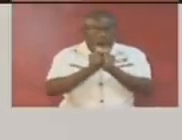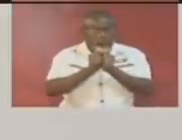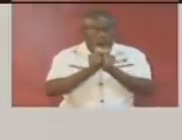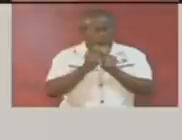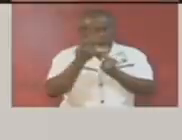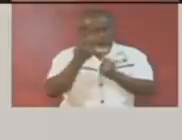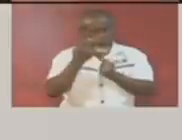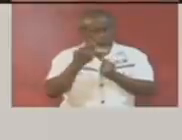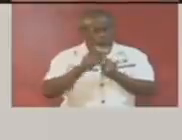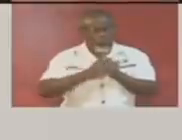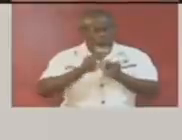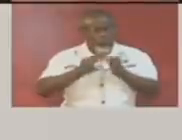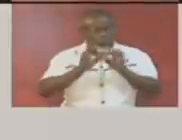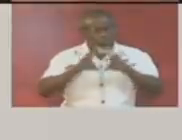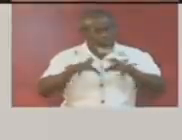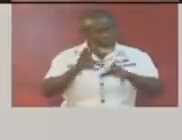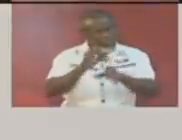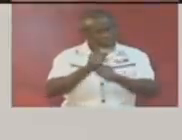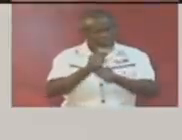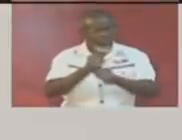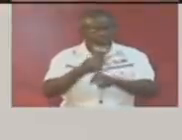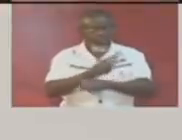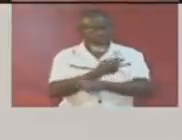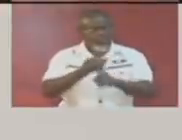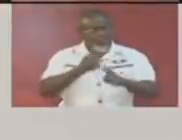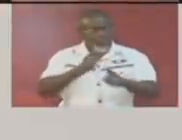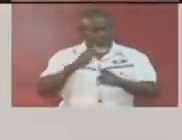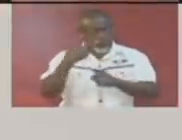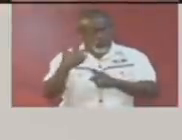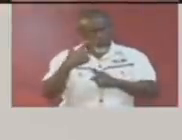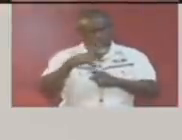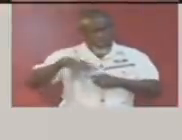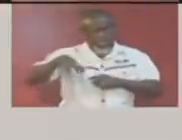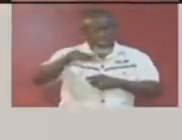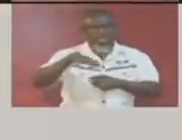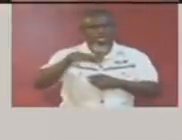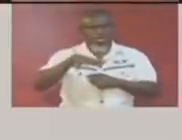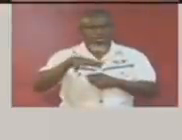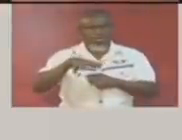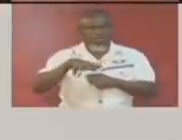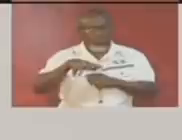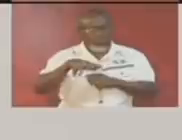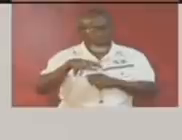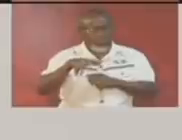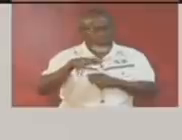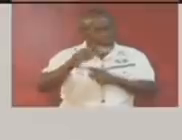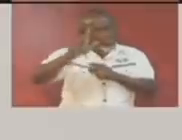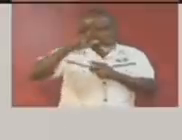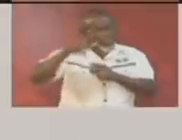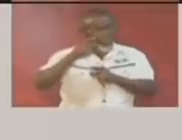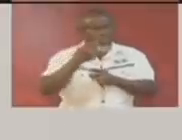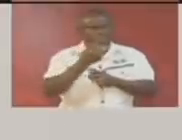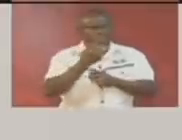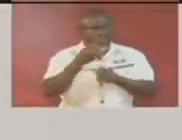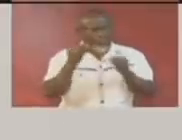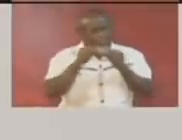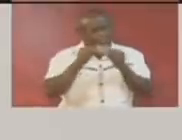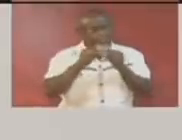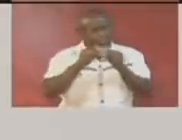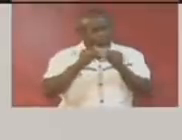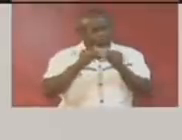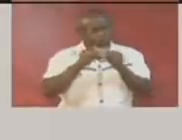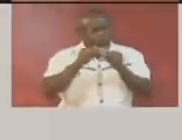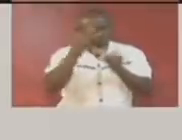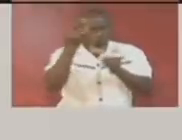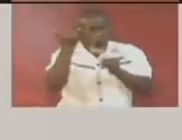three areas that we are looking at this point. I don't want to go into any further details until we sign, because we sign certain